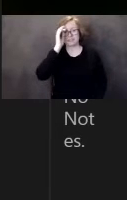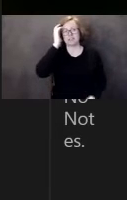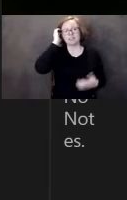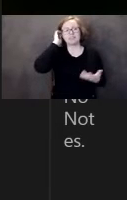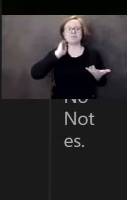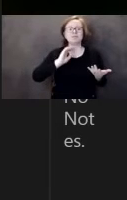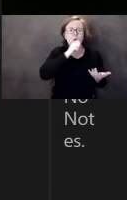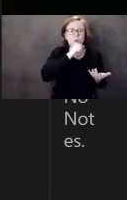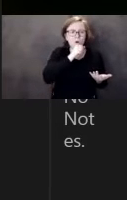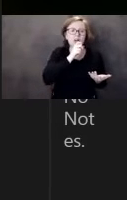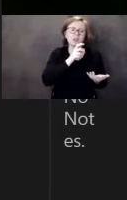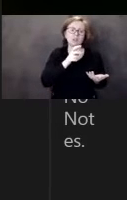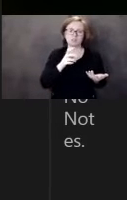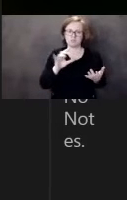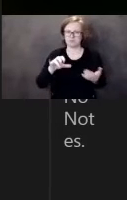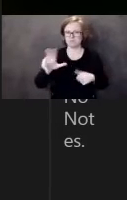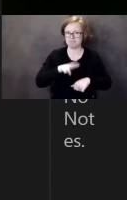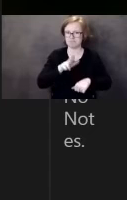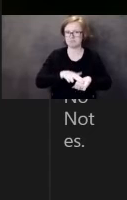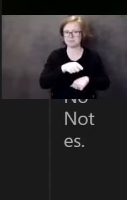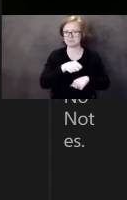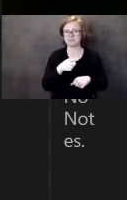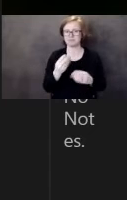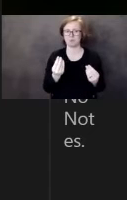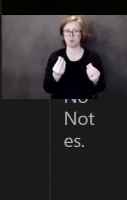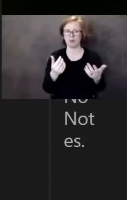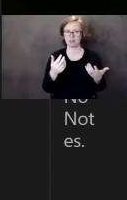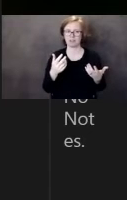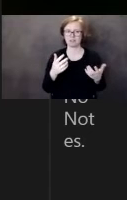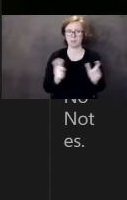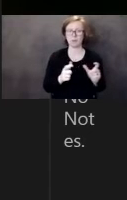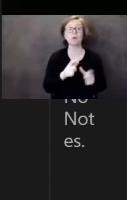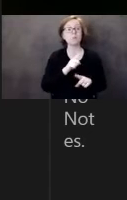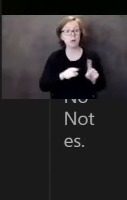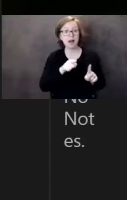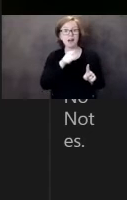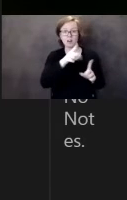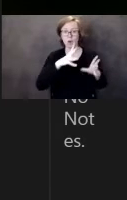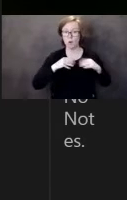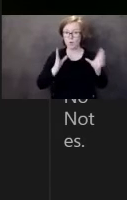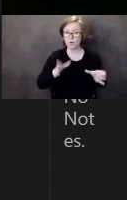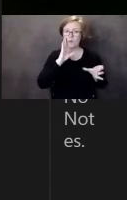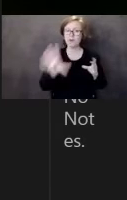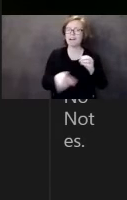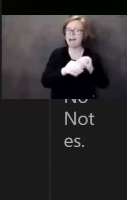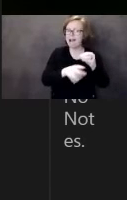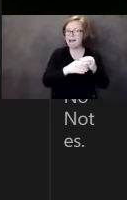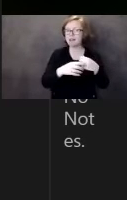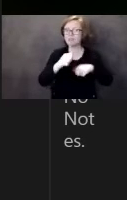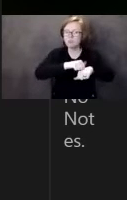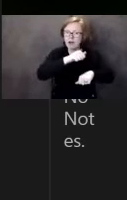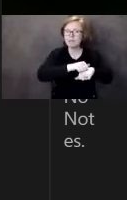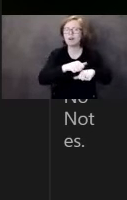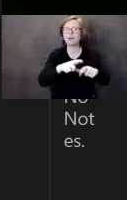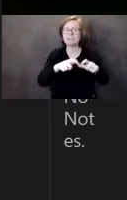usual small textured soil, but this landowner is going to add some texture, some gravel, so that it's less muddy around this very,